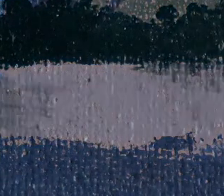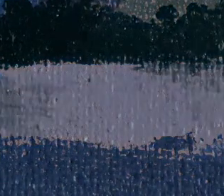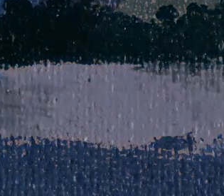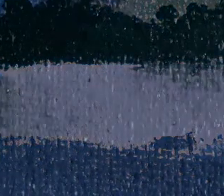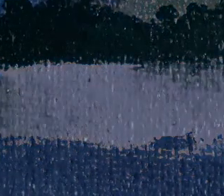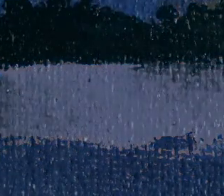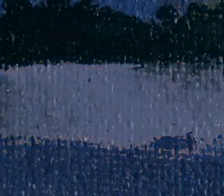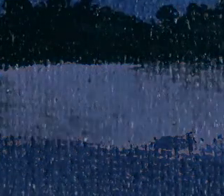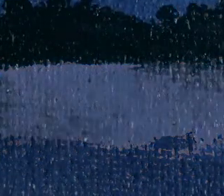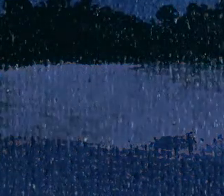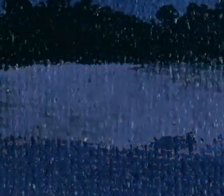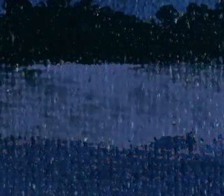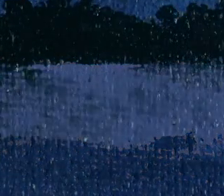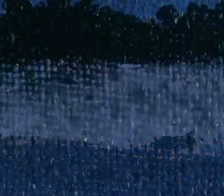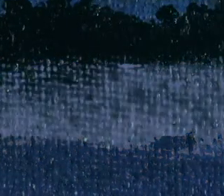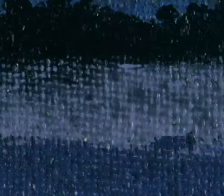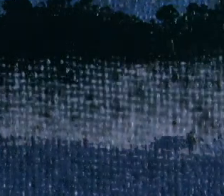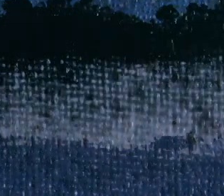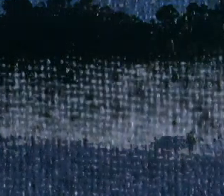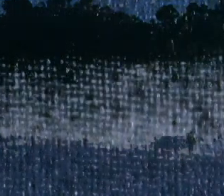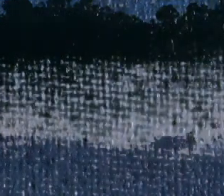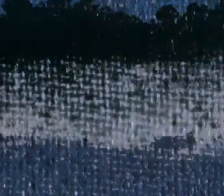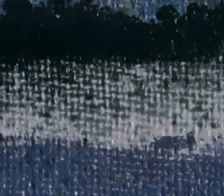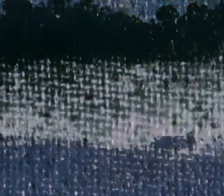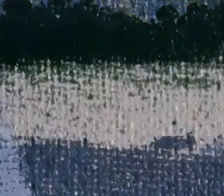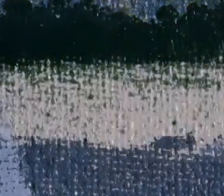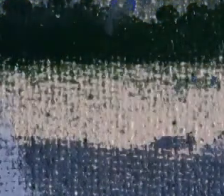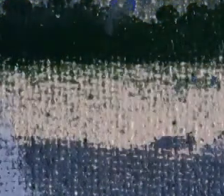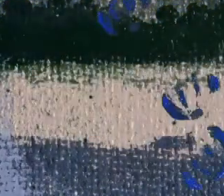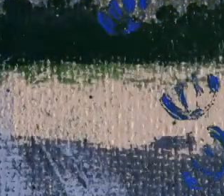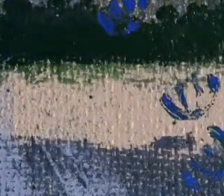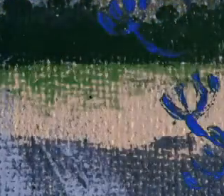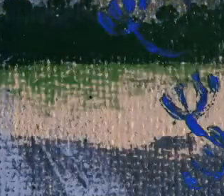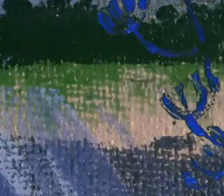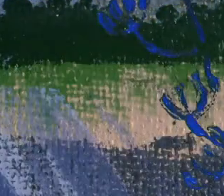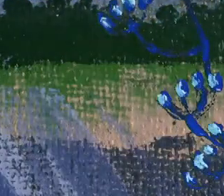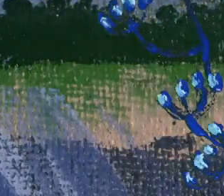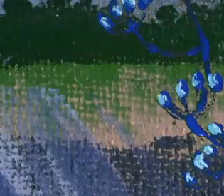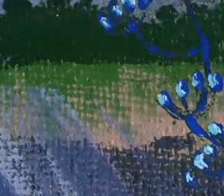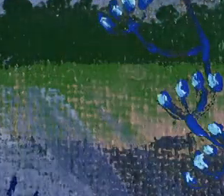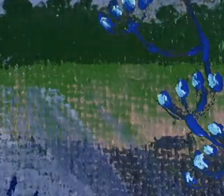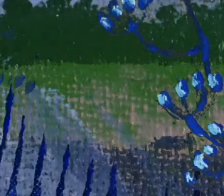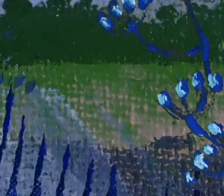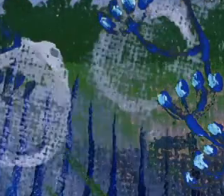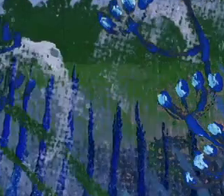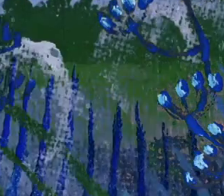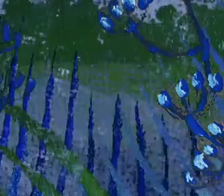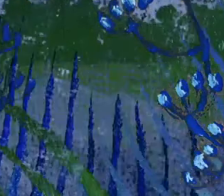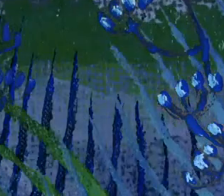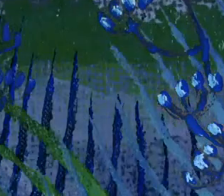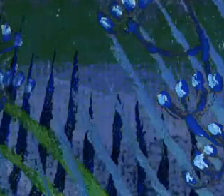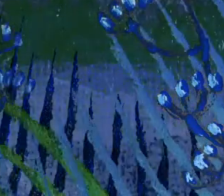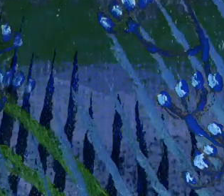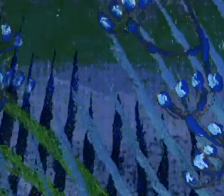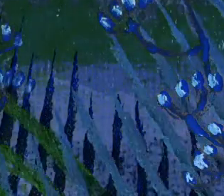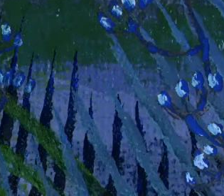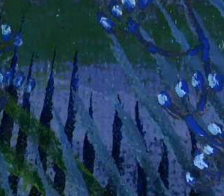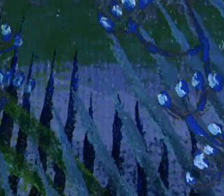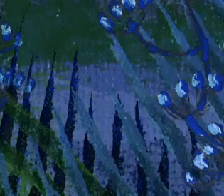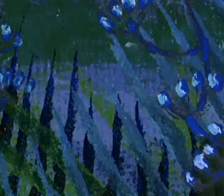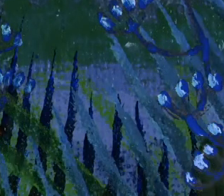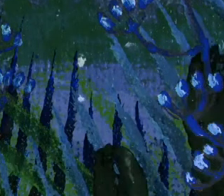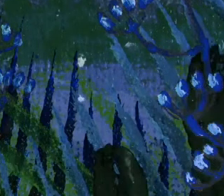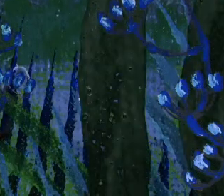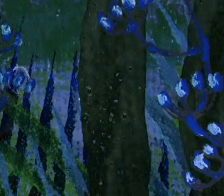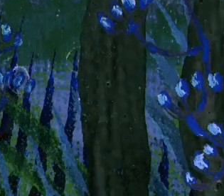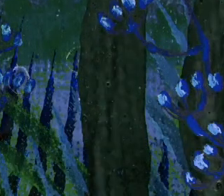choose your language that you prefer. You can address questions to the authors through the